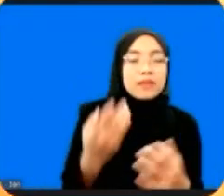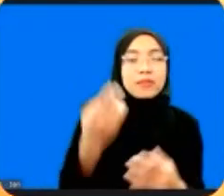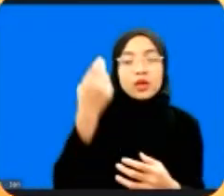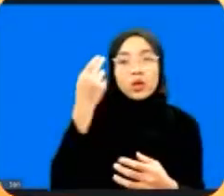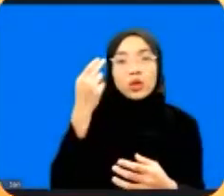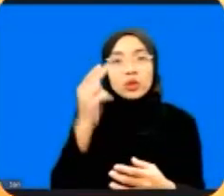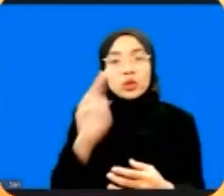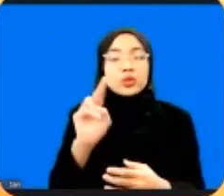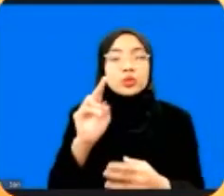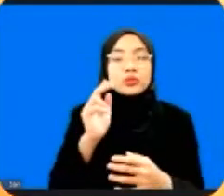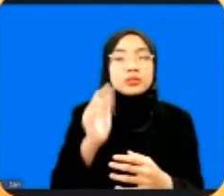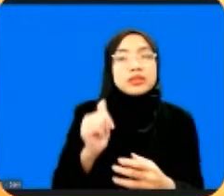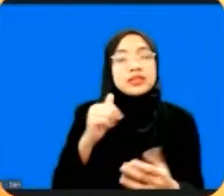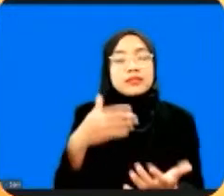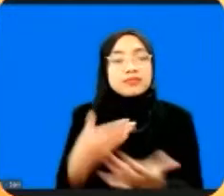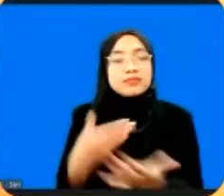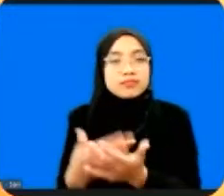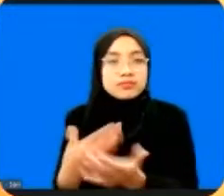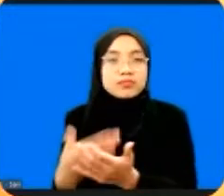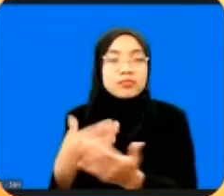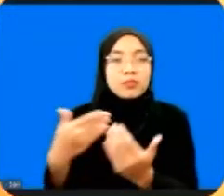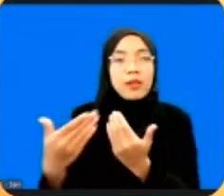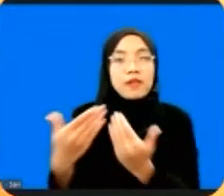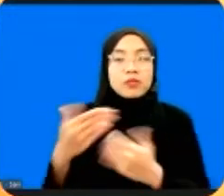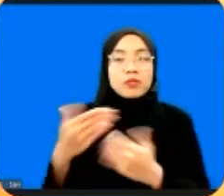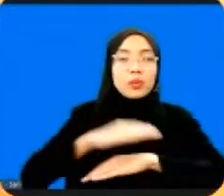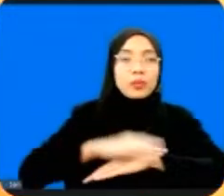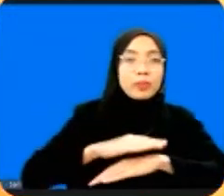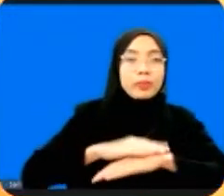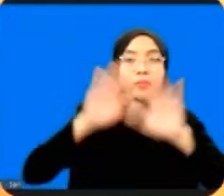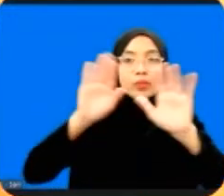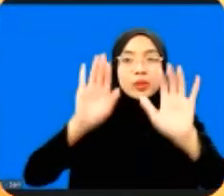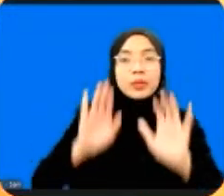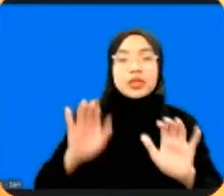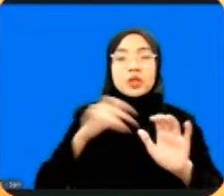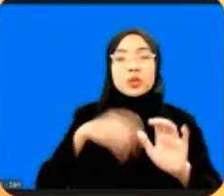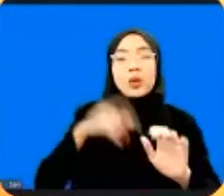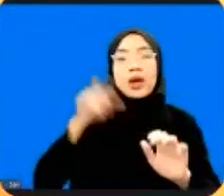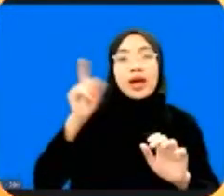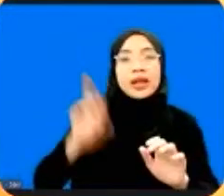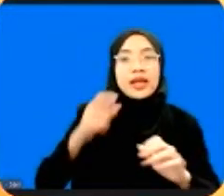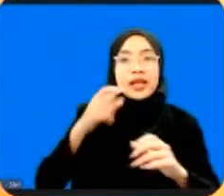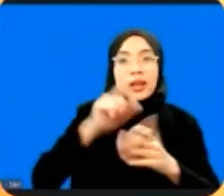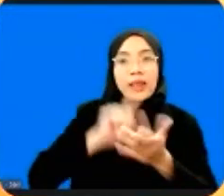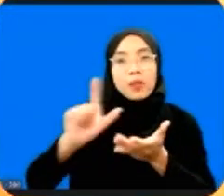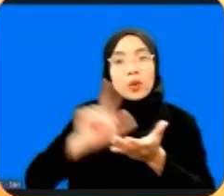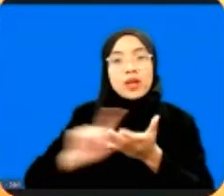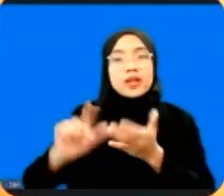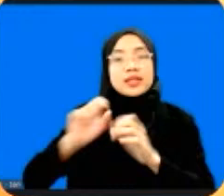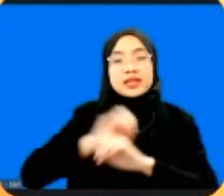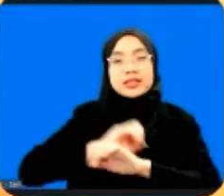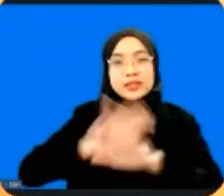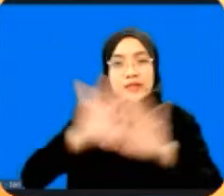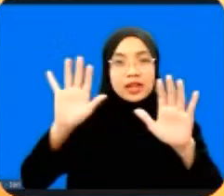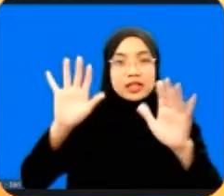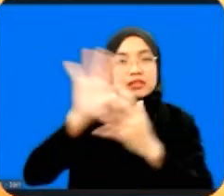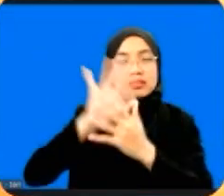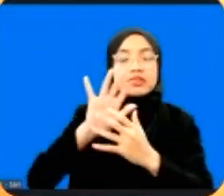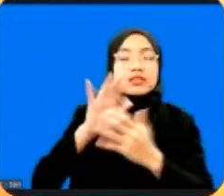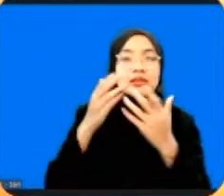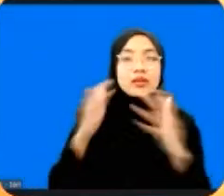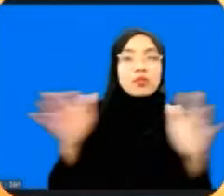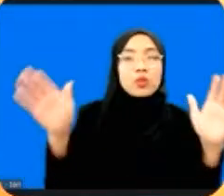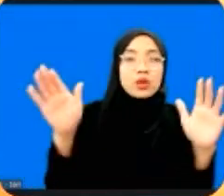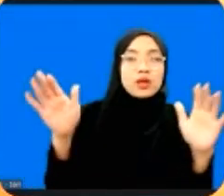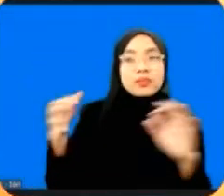effectiveness of the system. And for governments not to focus on piecemeal approach like individual content, but to really focus on the systems. Thank